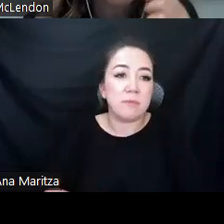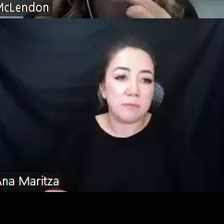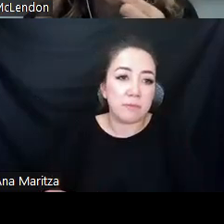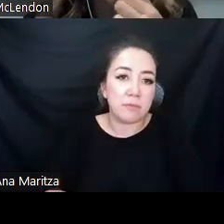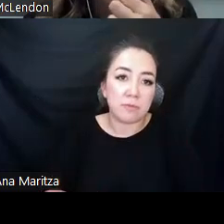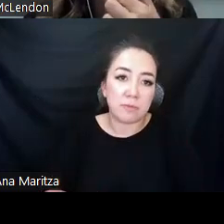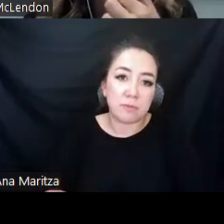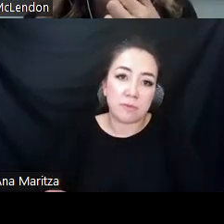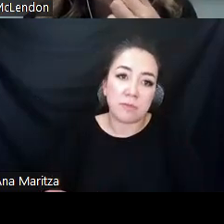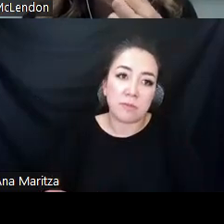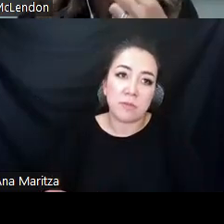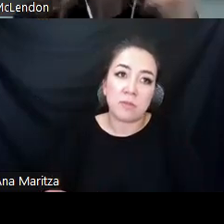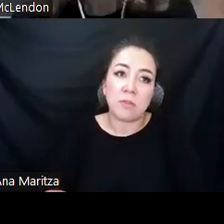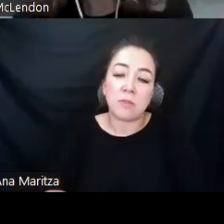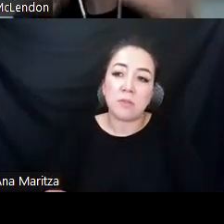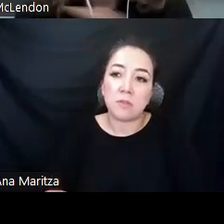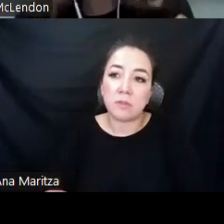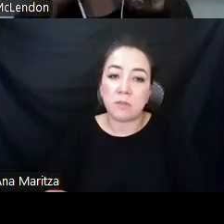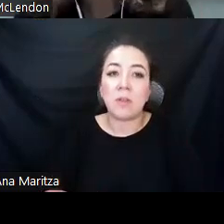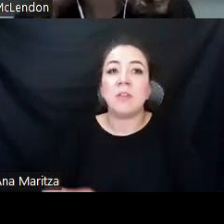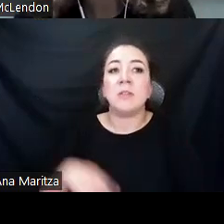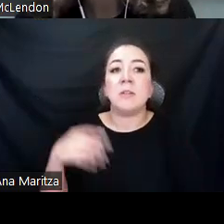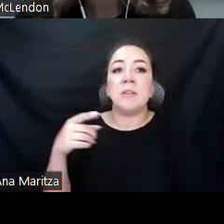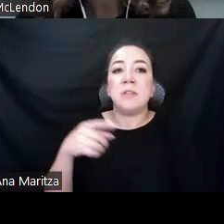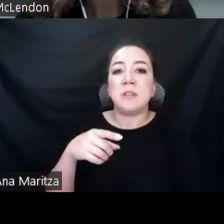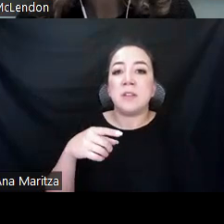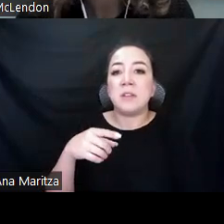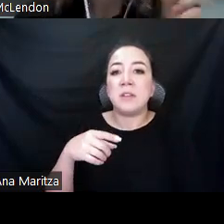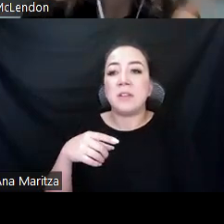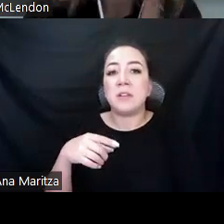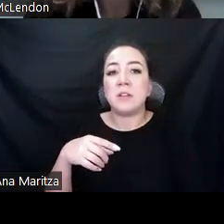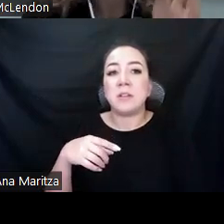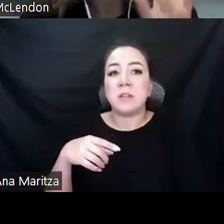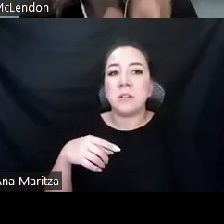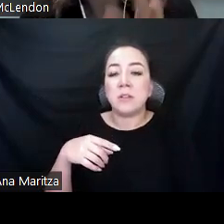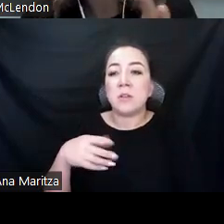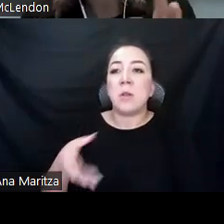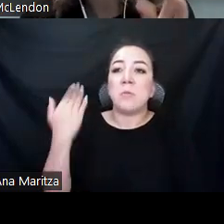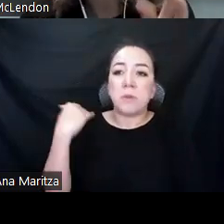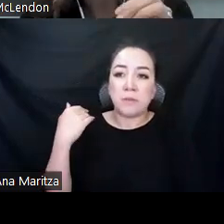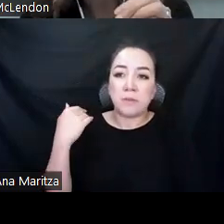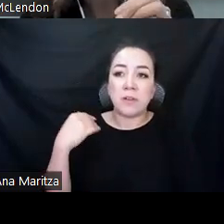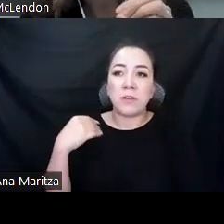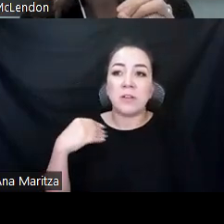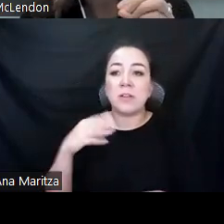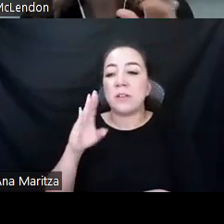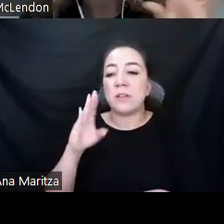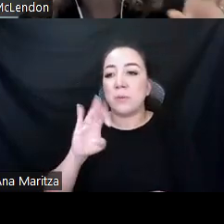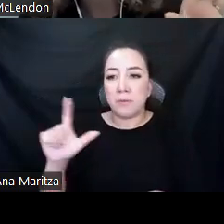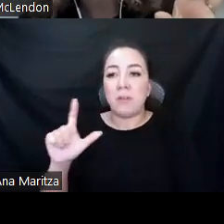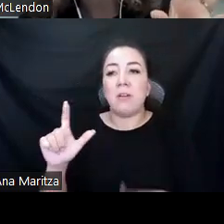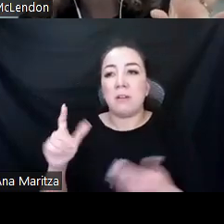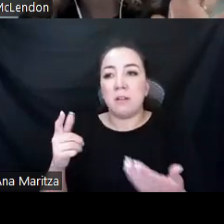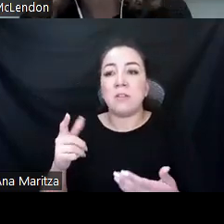If I can go next slide. This is another version of a bill so the previous one was another version of a bill to